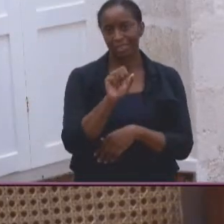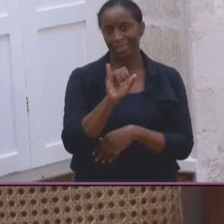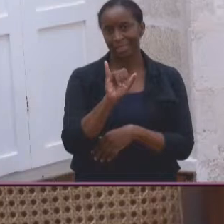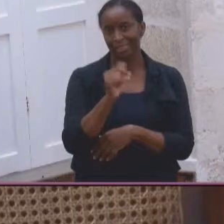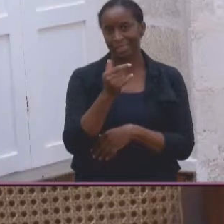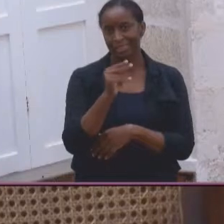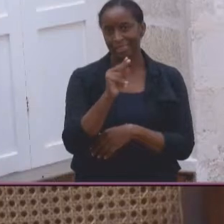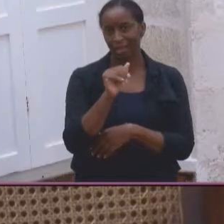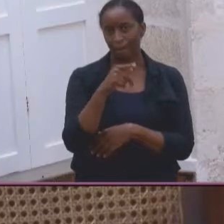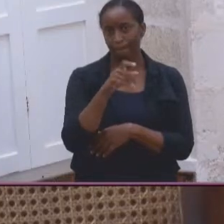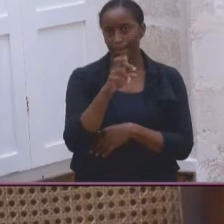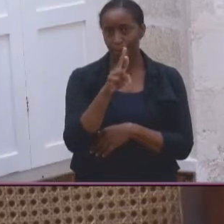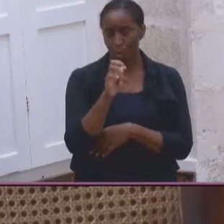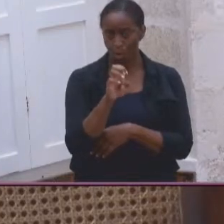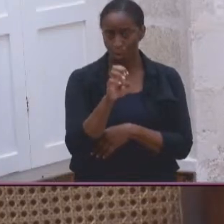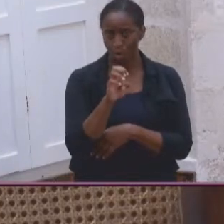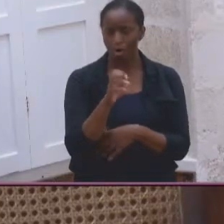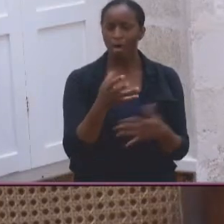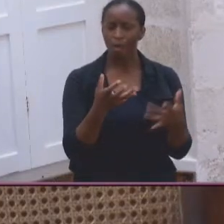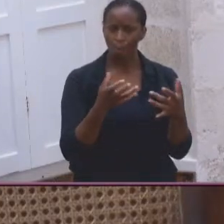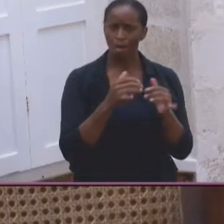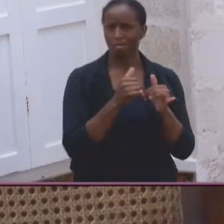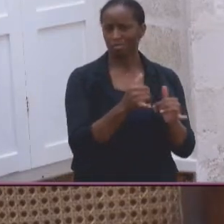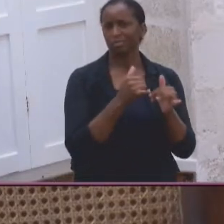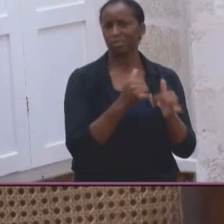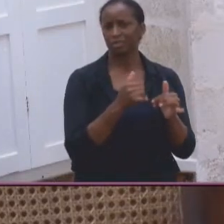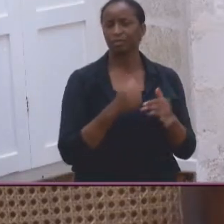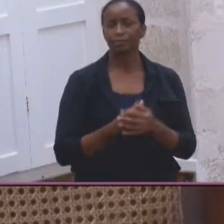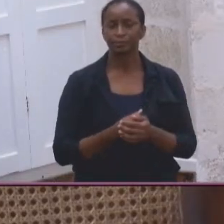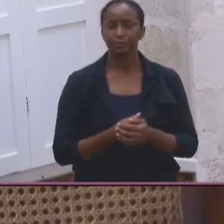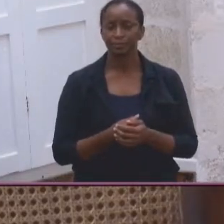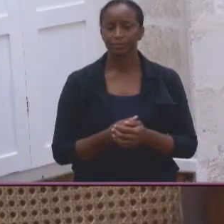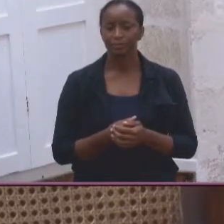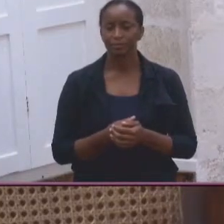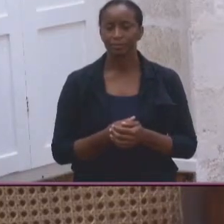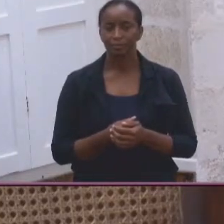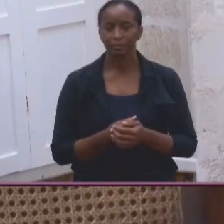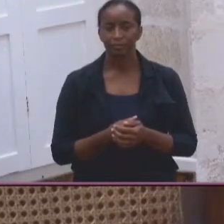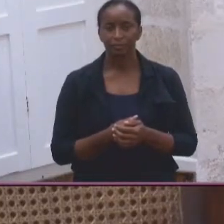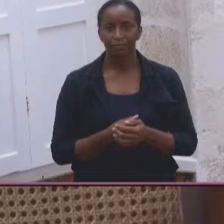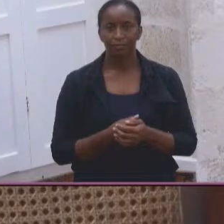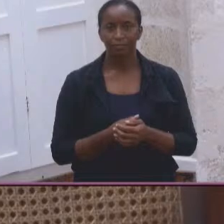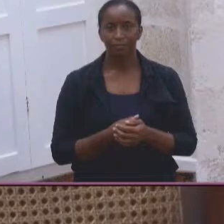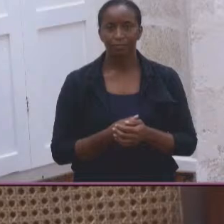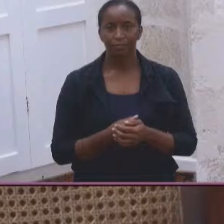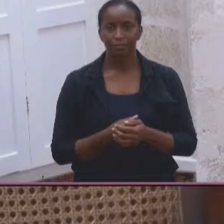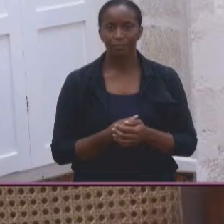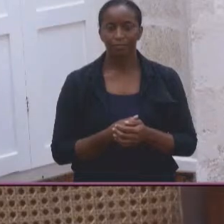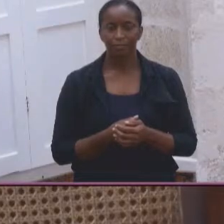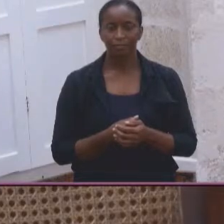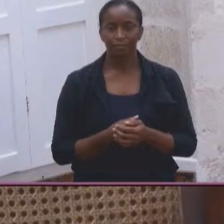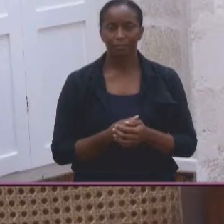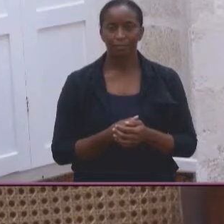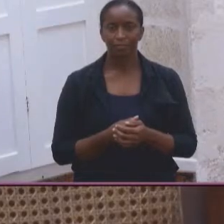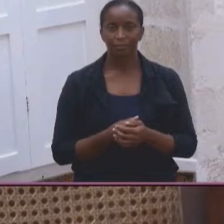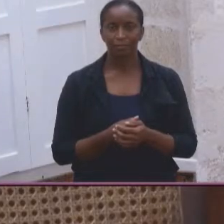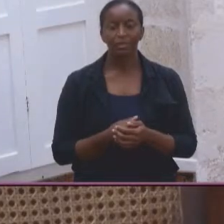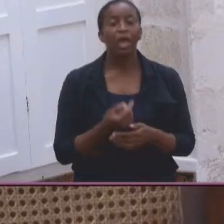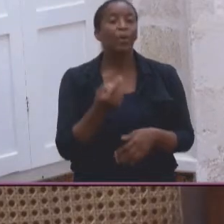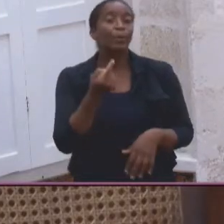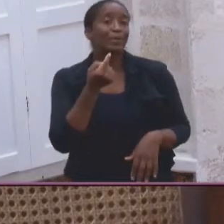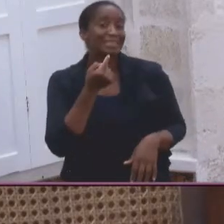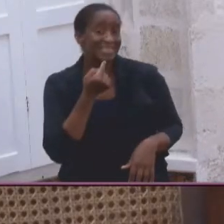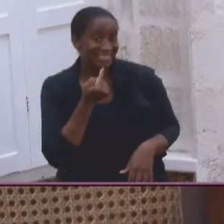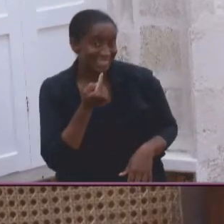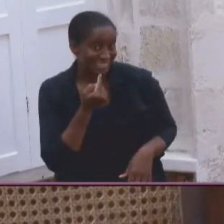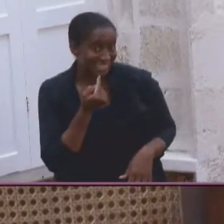know. If you actually look at the laws we pass and what we enforce, that's not what we want. We don't want that discipline. We want